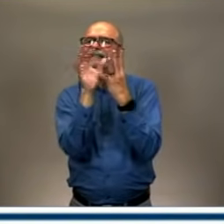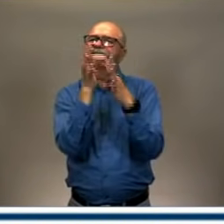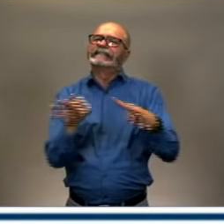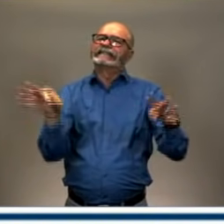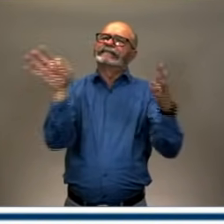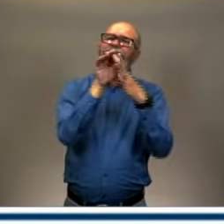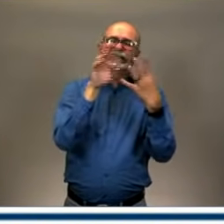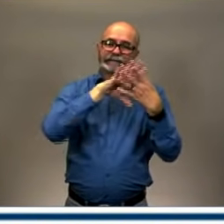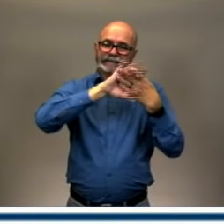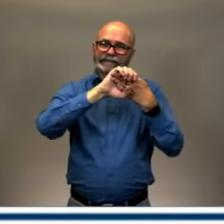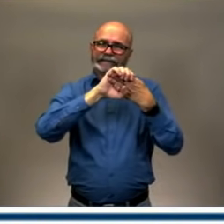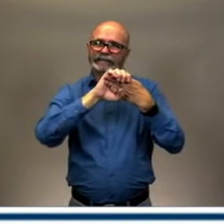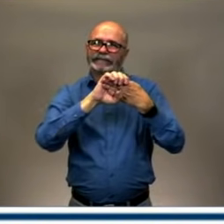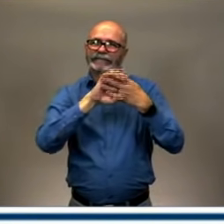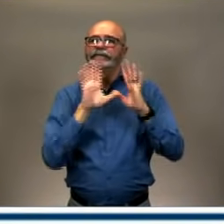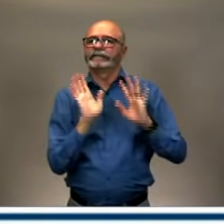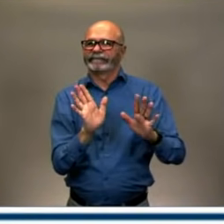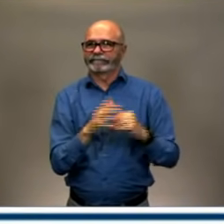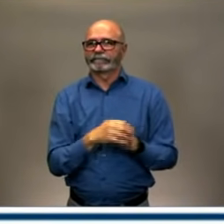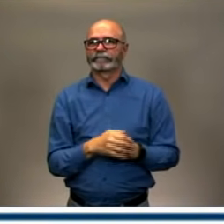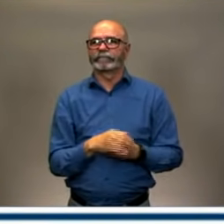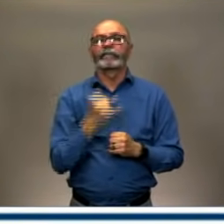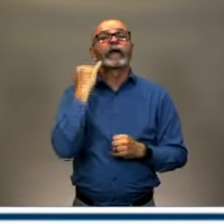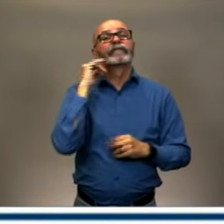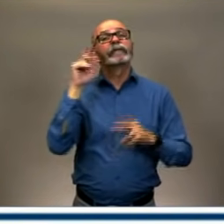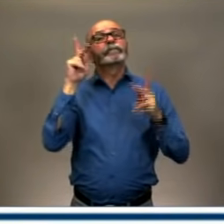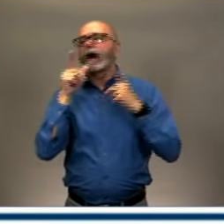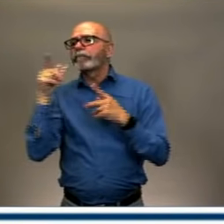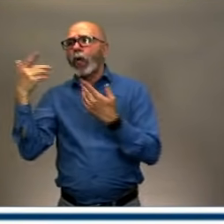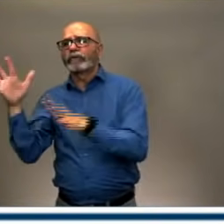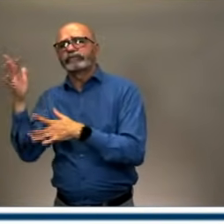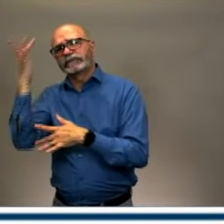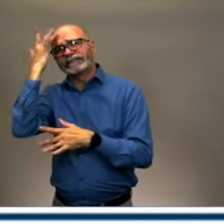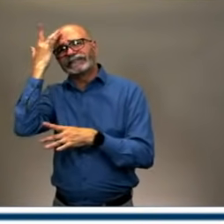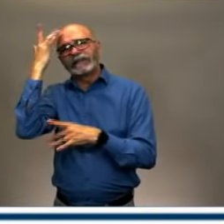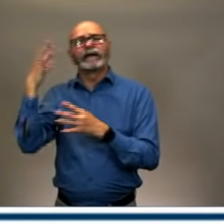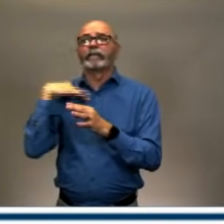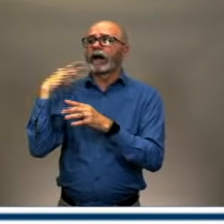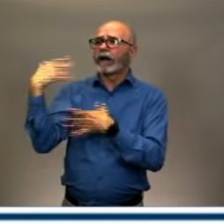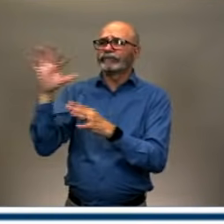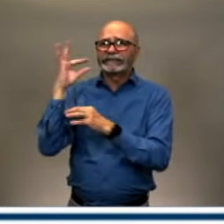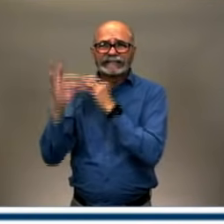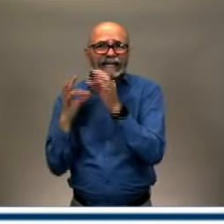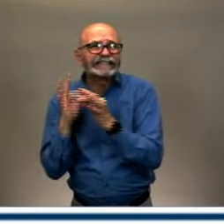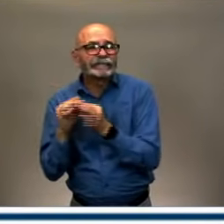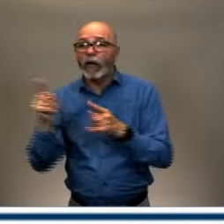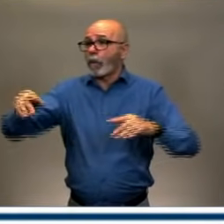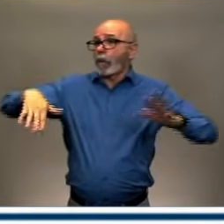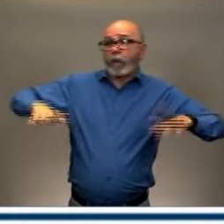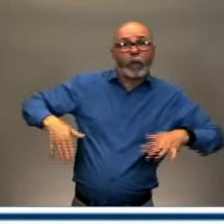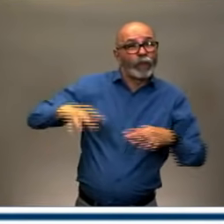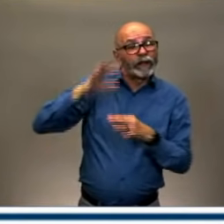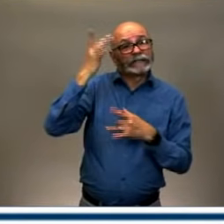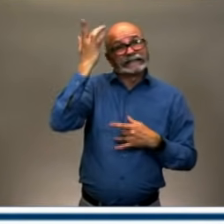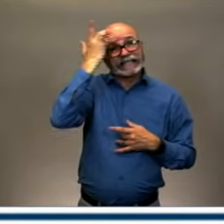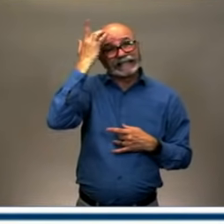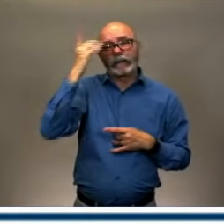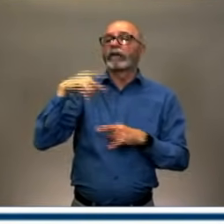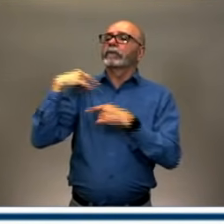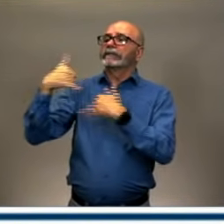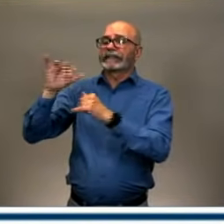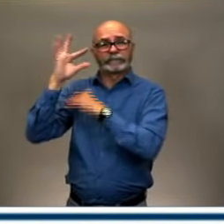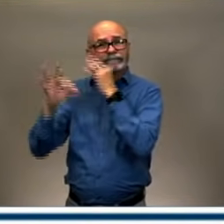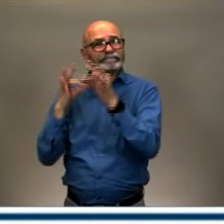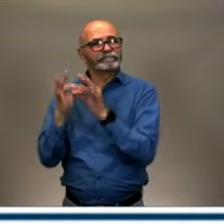Our asymptomatic and symptomatic testing has continued through the holidays, and we're ramping that back up again. So,